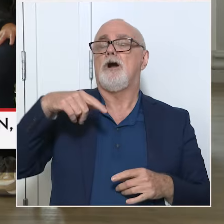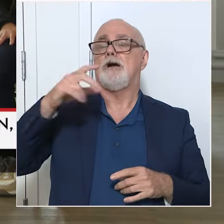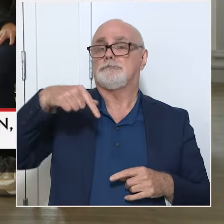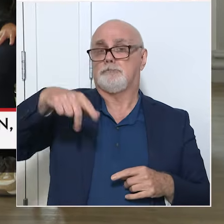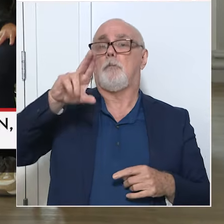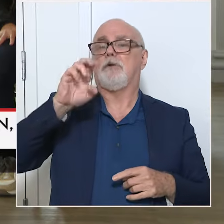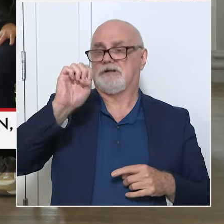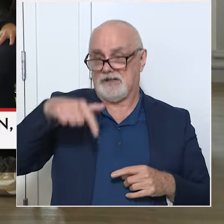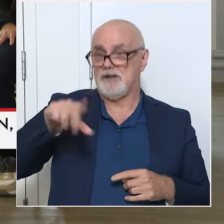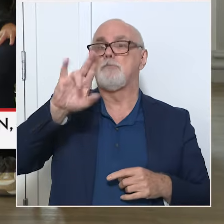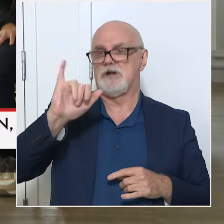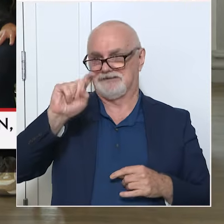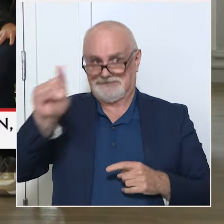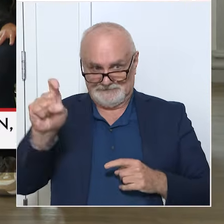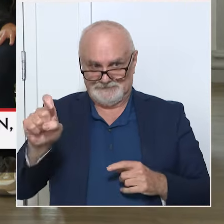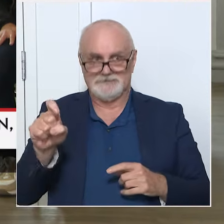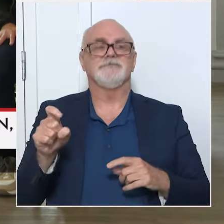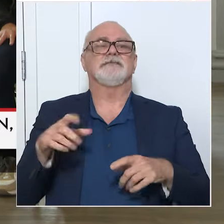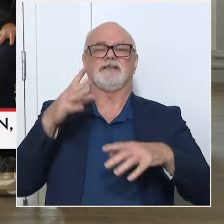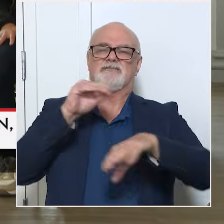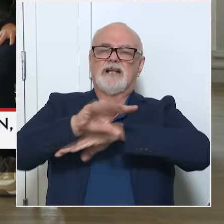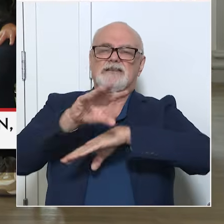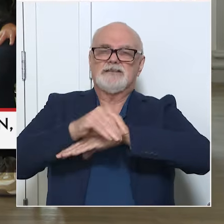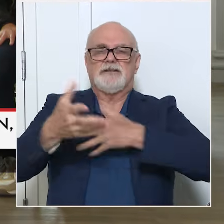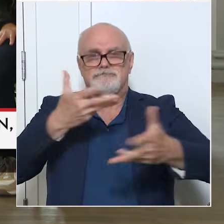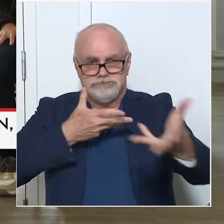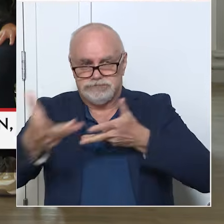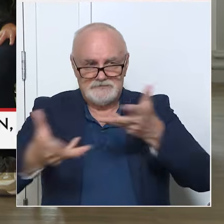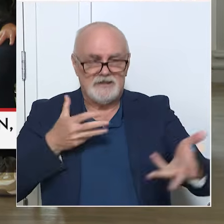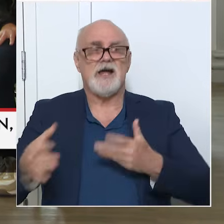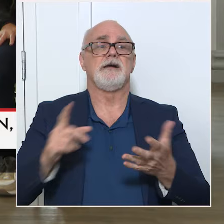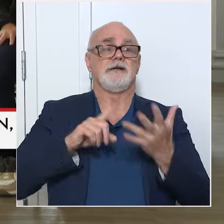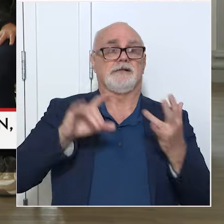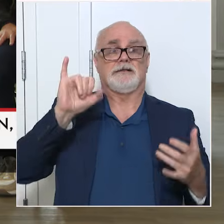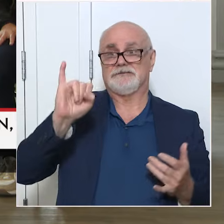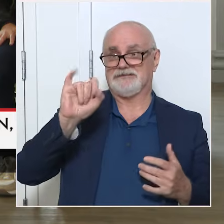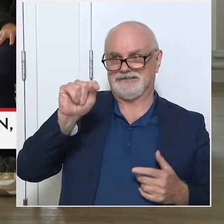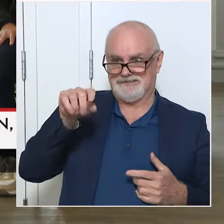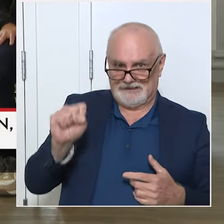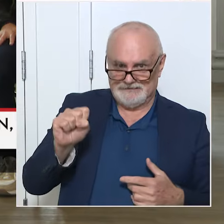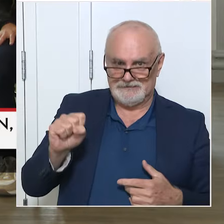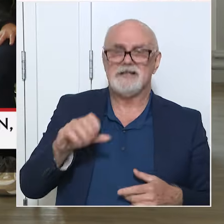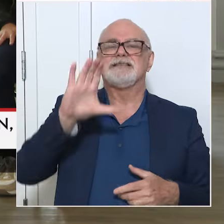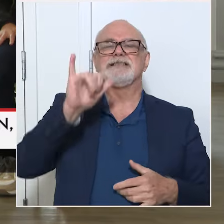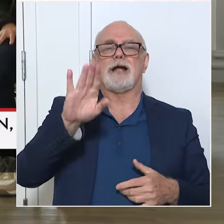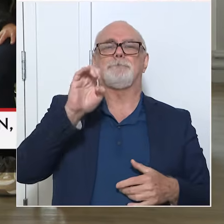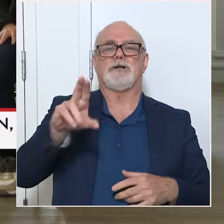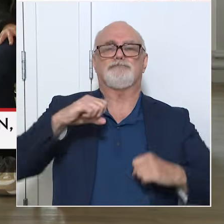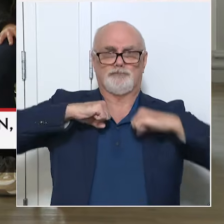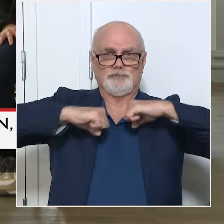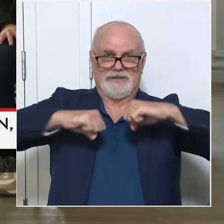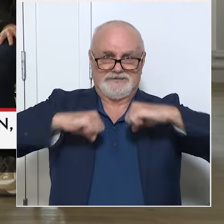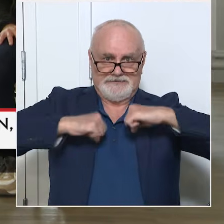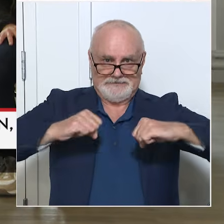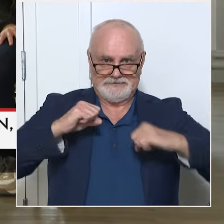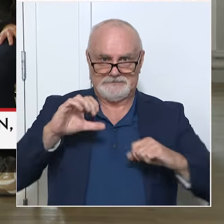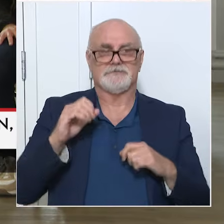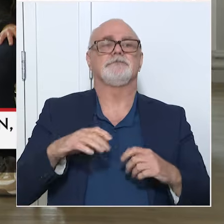firm. ITS Cybersecurity is a technology and cybersecurity company. And last but not least is